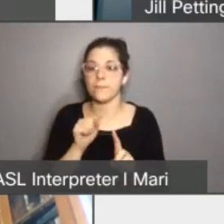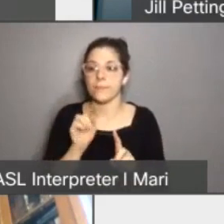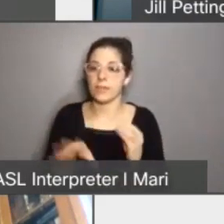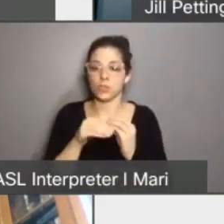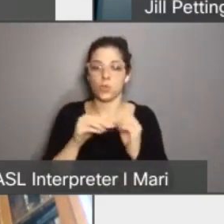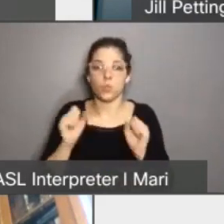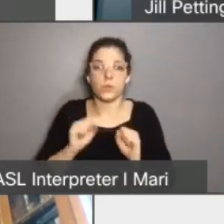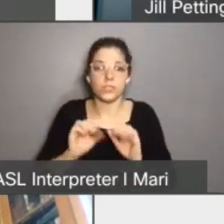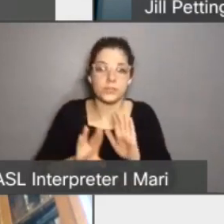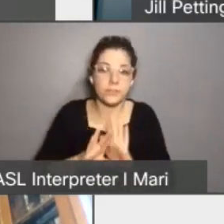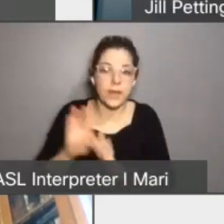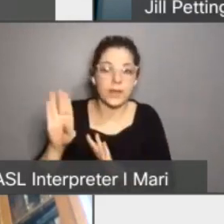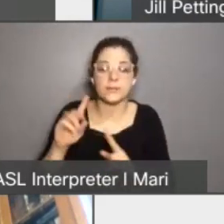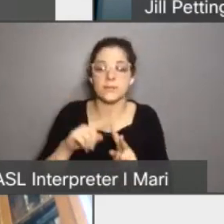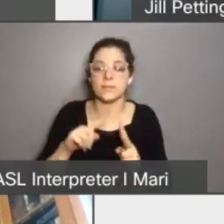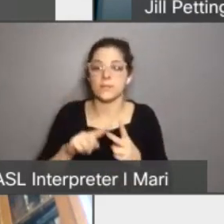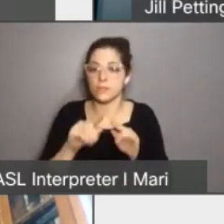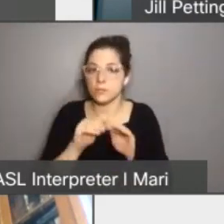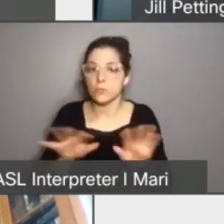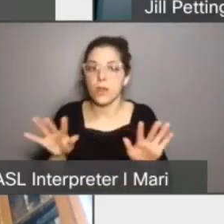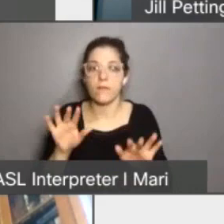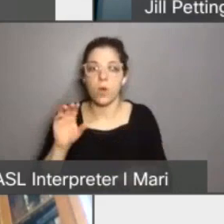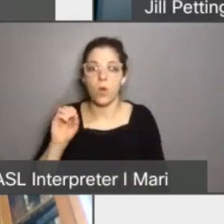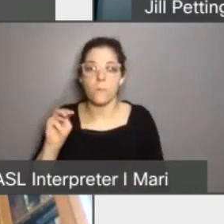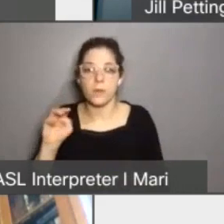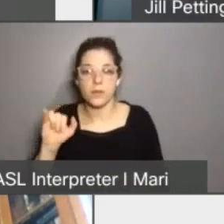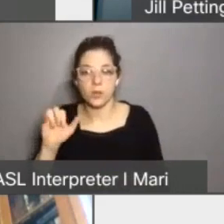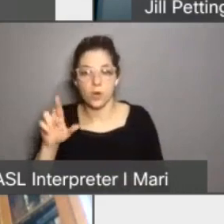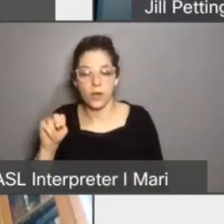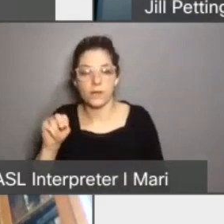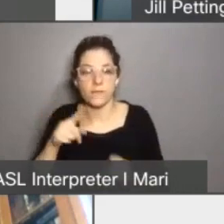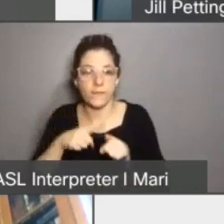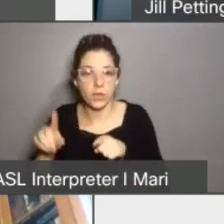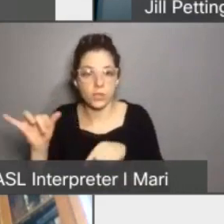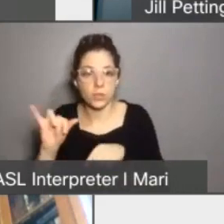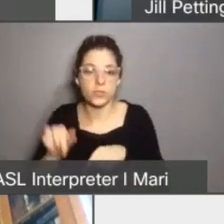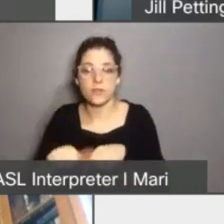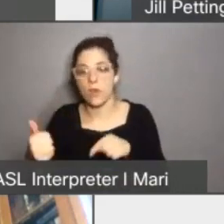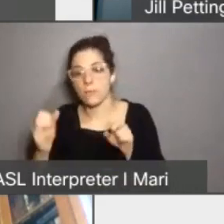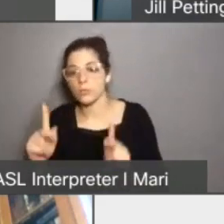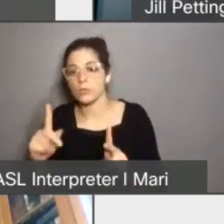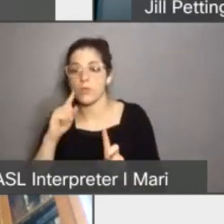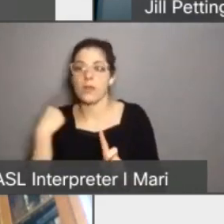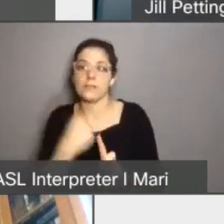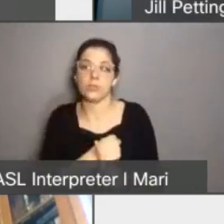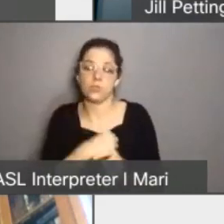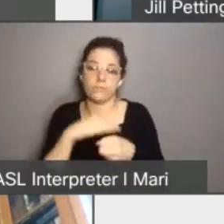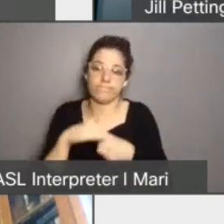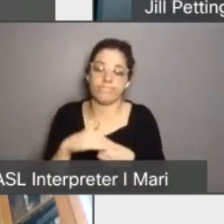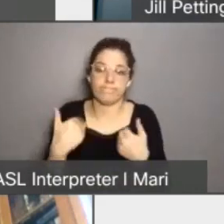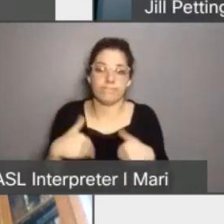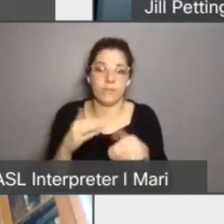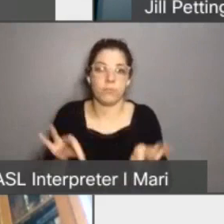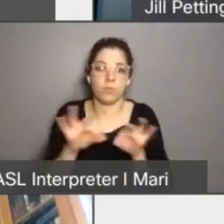winter spikes, we're looking at the spread of the Omicron variant now. It's another opportunity for us to stress the importance of